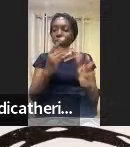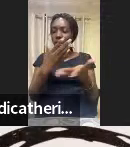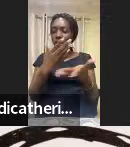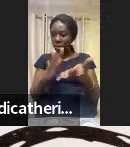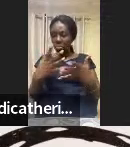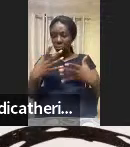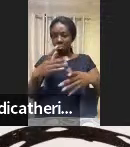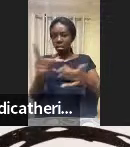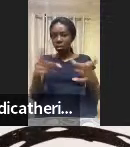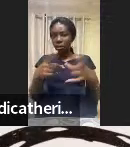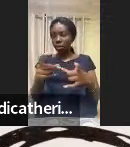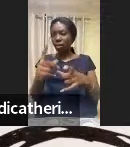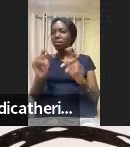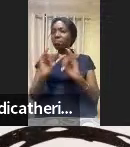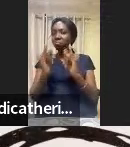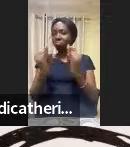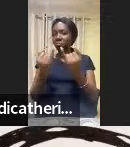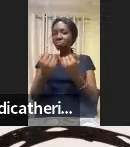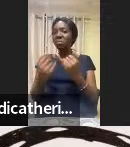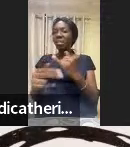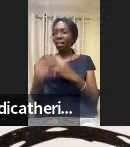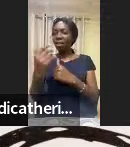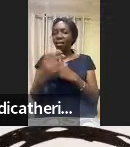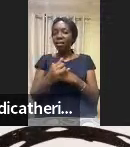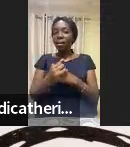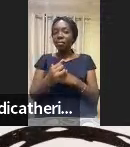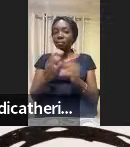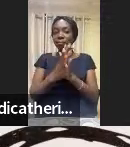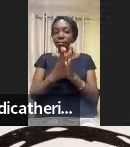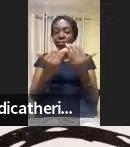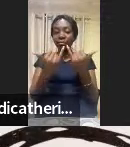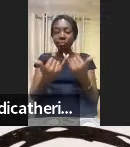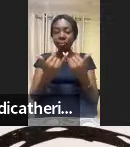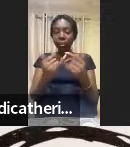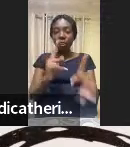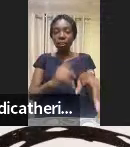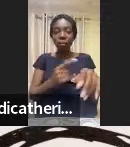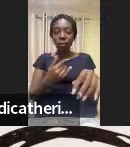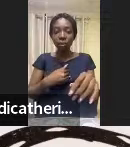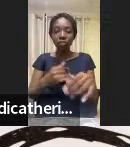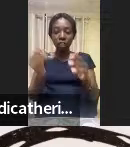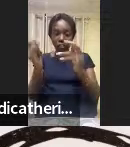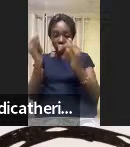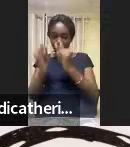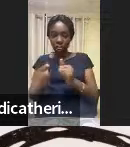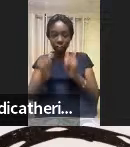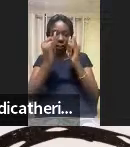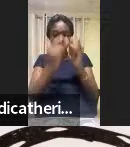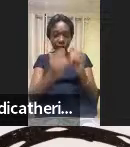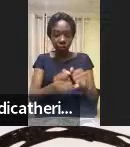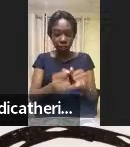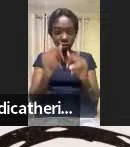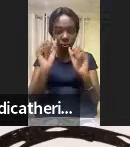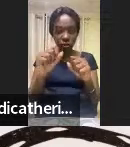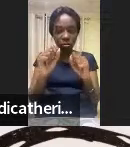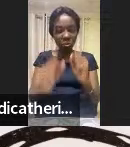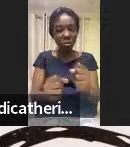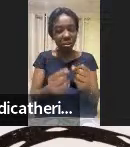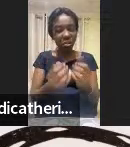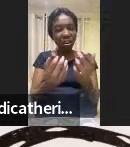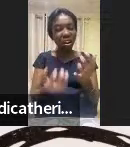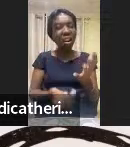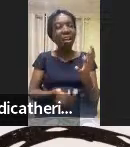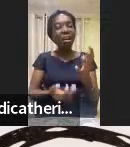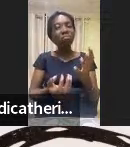institutions. And right now, there are times that as individuals, maybe we could not able to afford